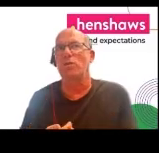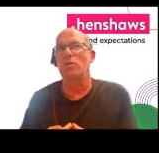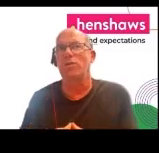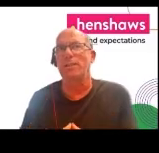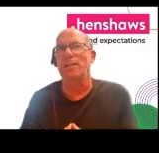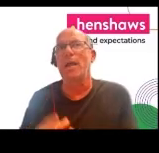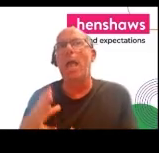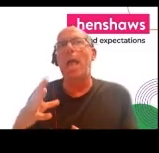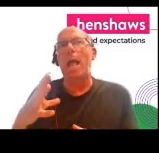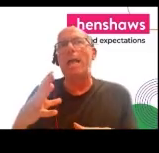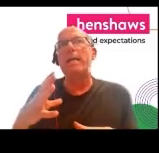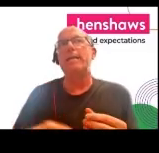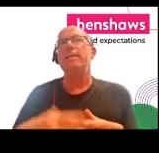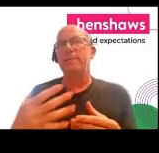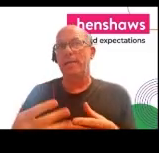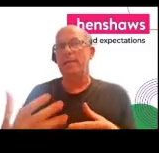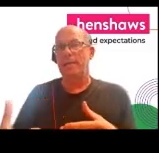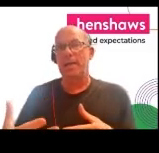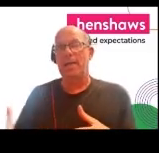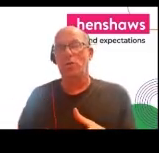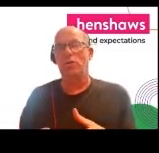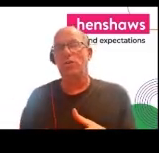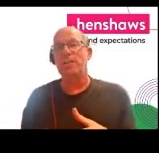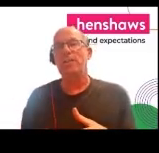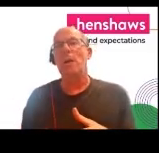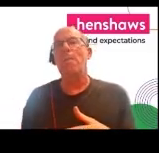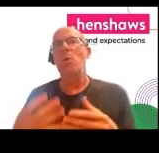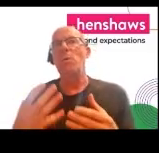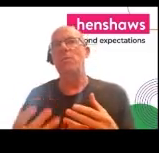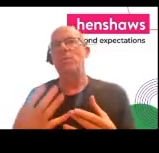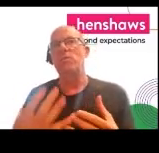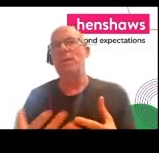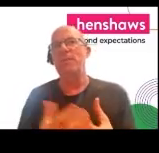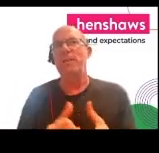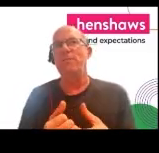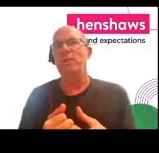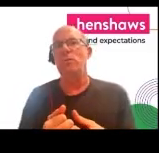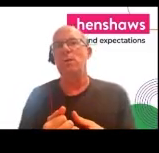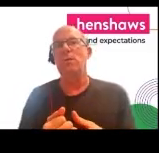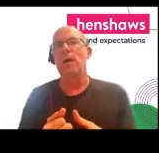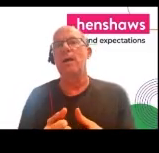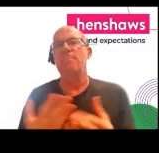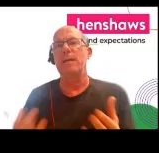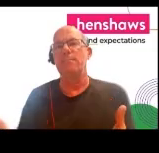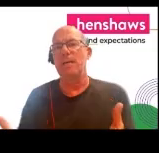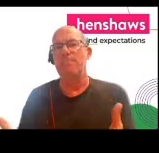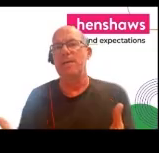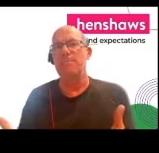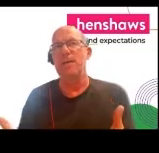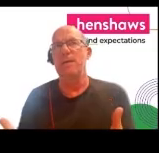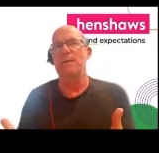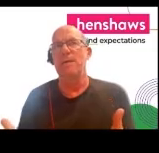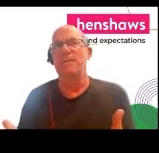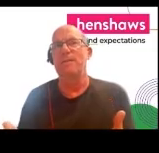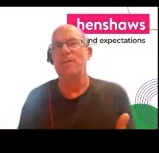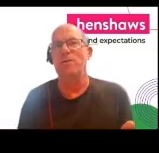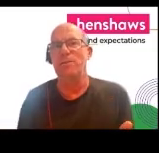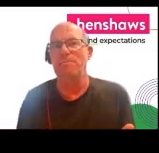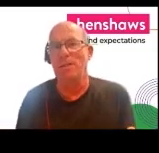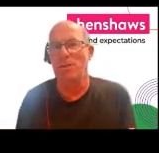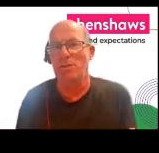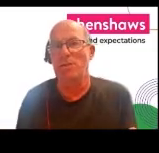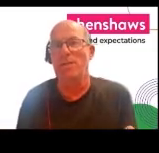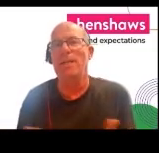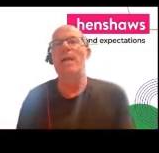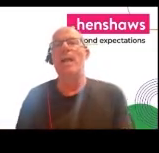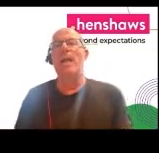though it says high contrast, it is technically high contrast, but whether it's right for the individual maybe is